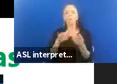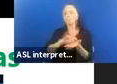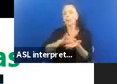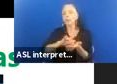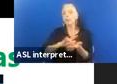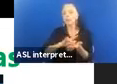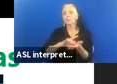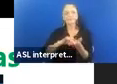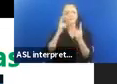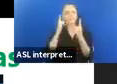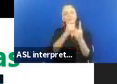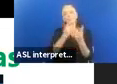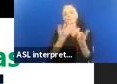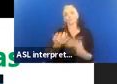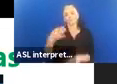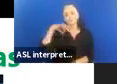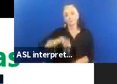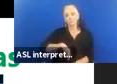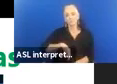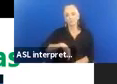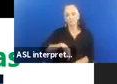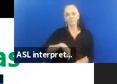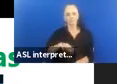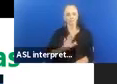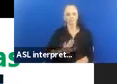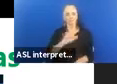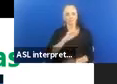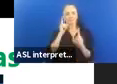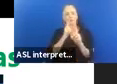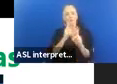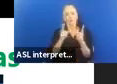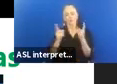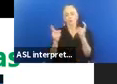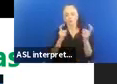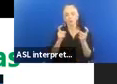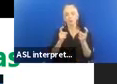biggest applications are in the control of